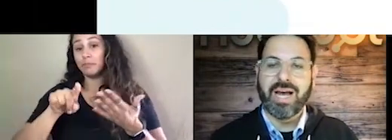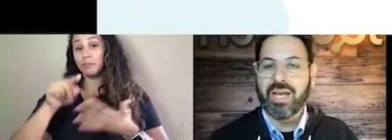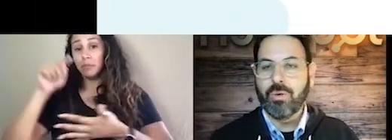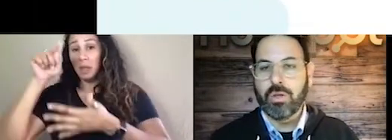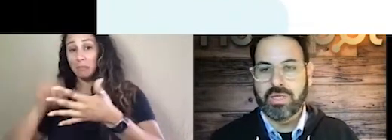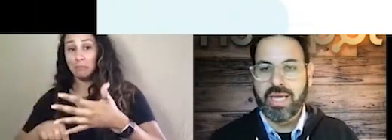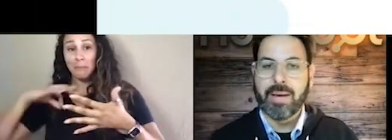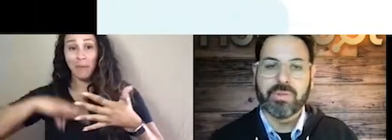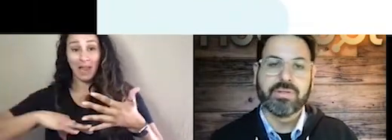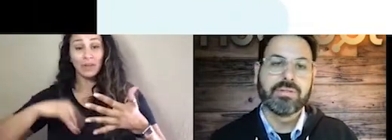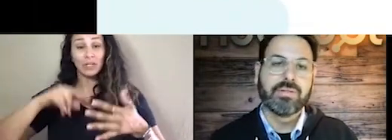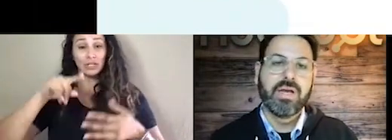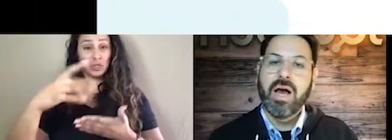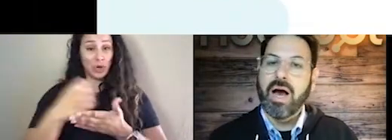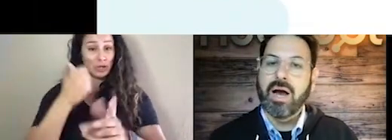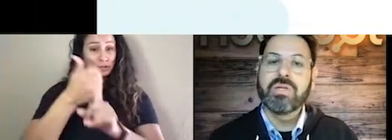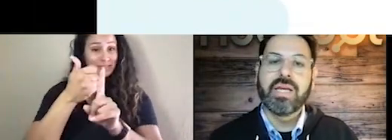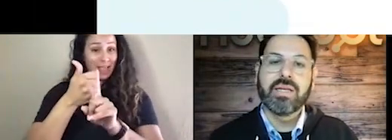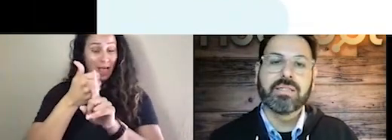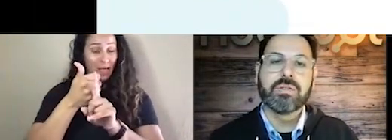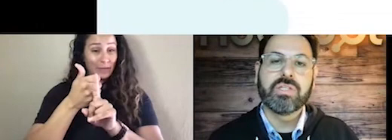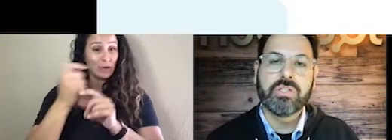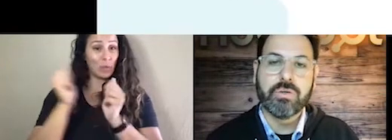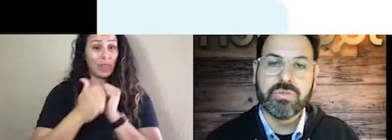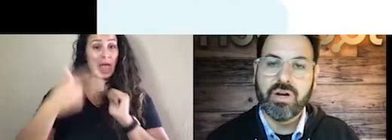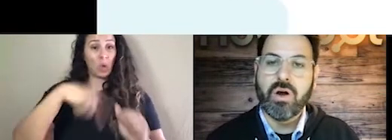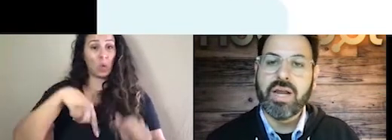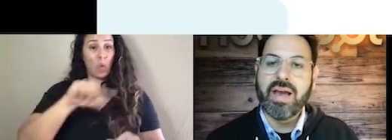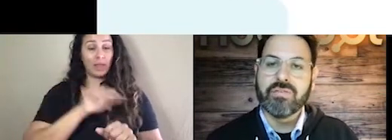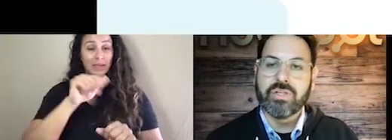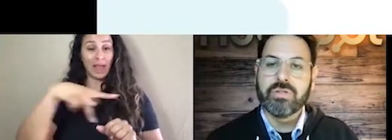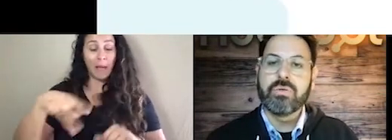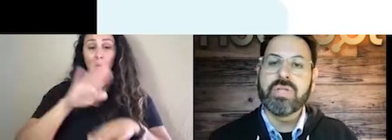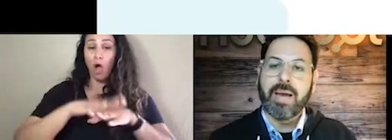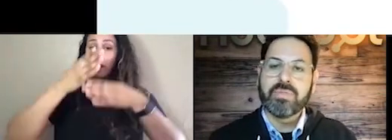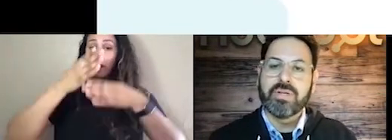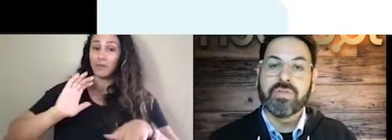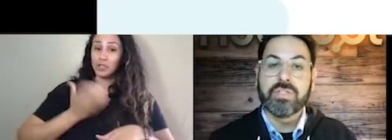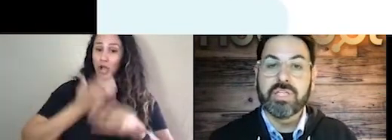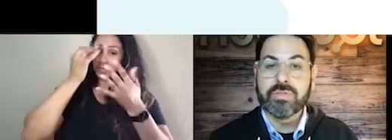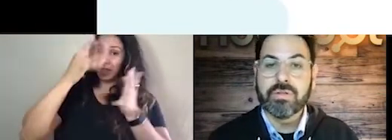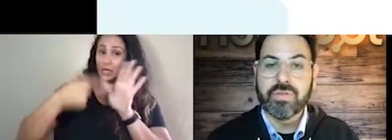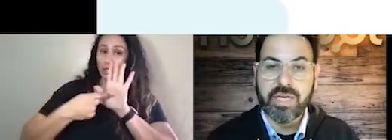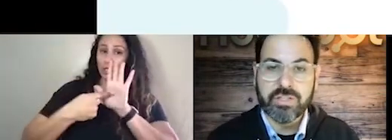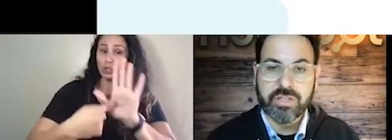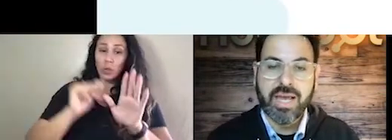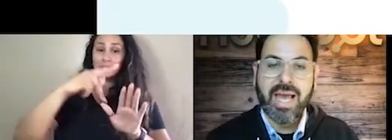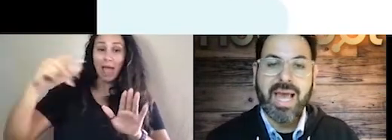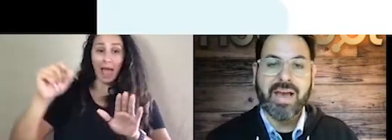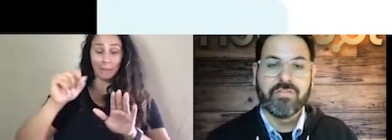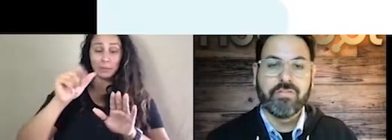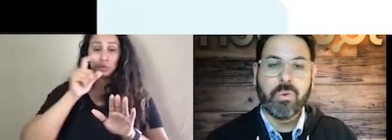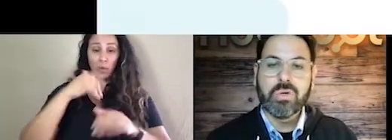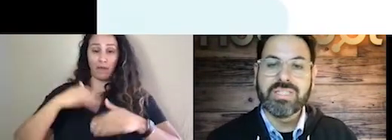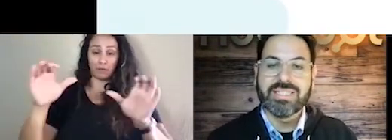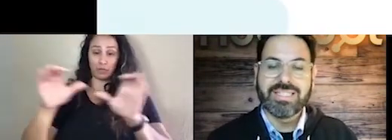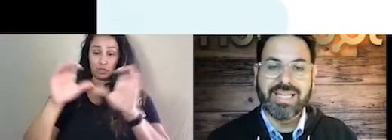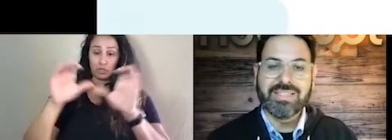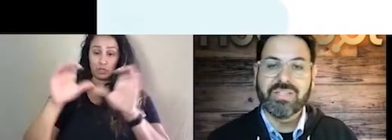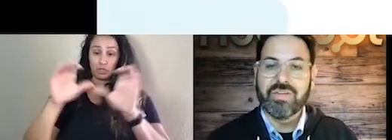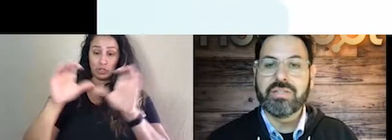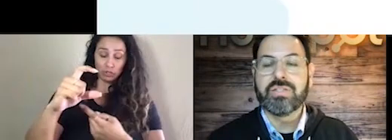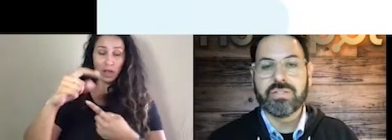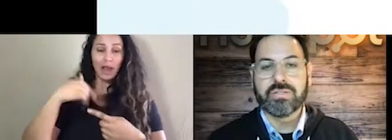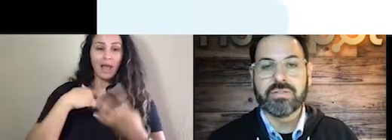creating a high-quality app. Our data clearly shows that on average, those apps that have achieved certification have 4